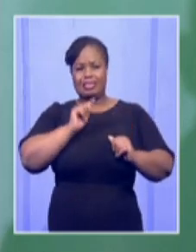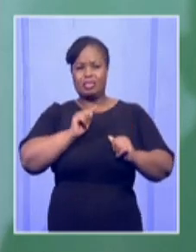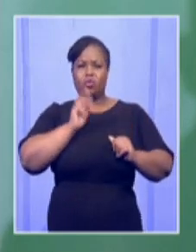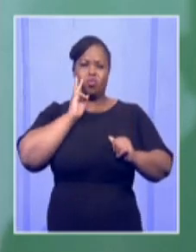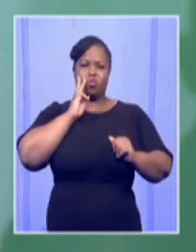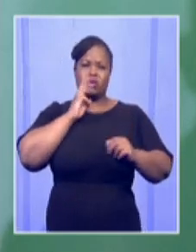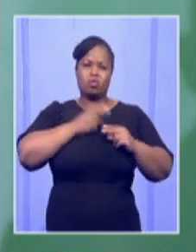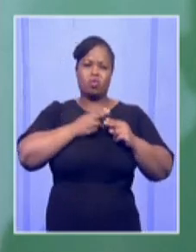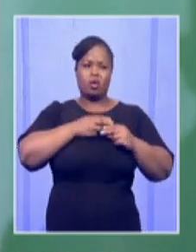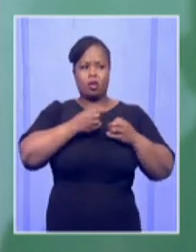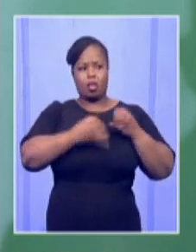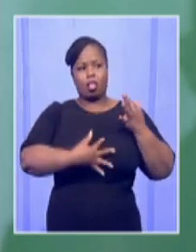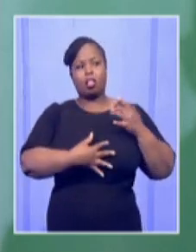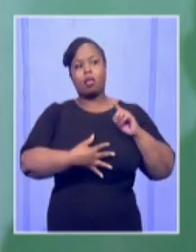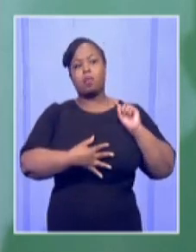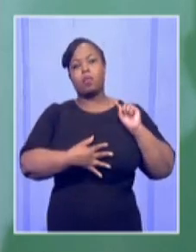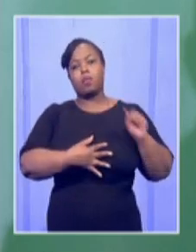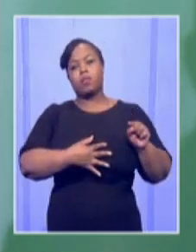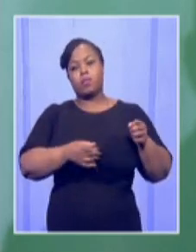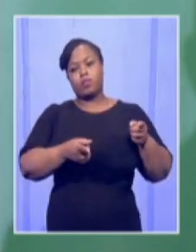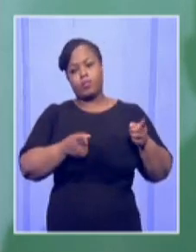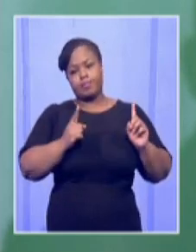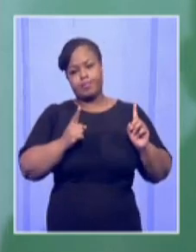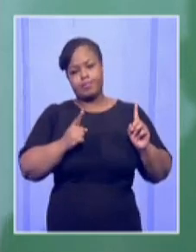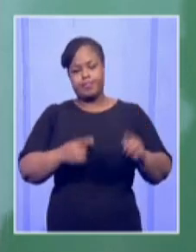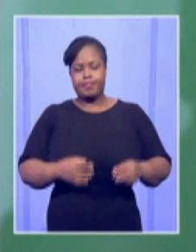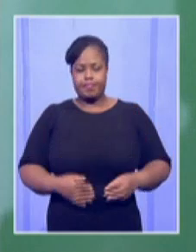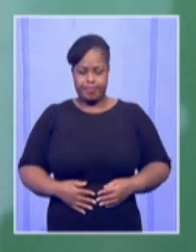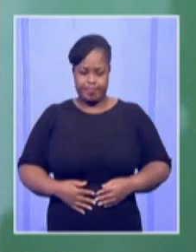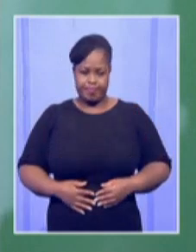attention. There is a